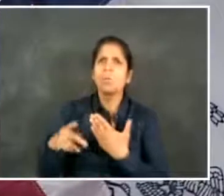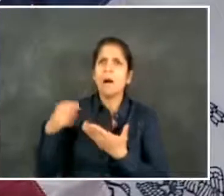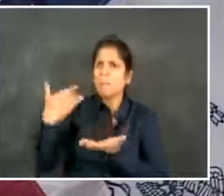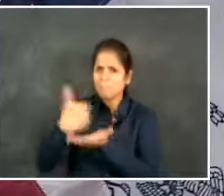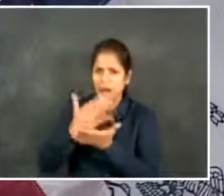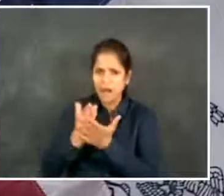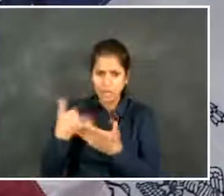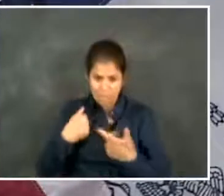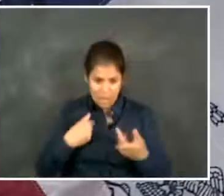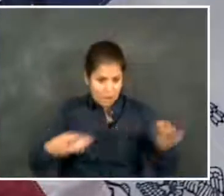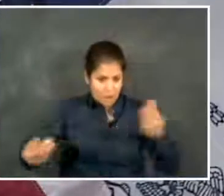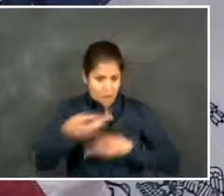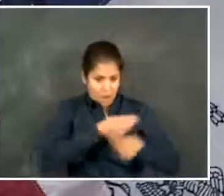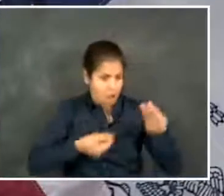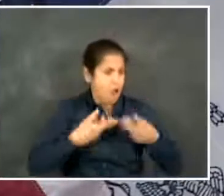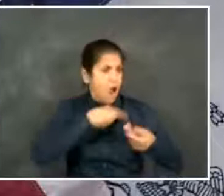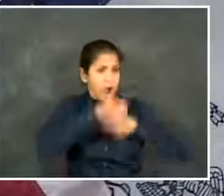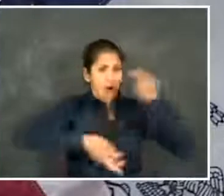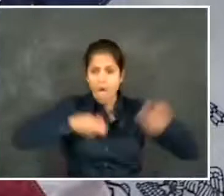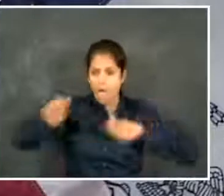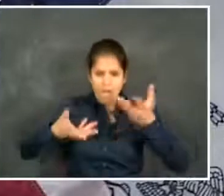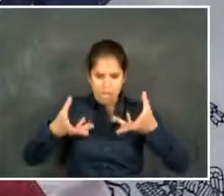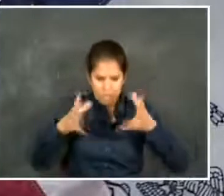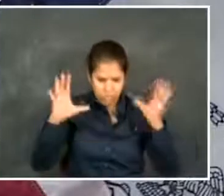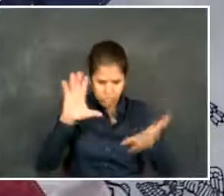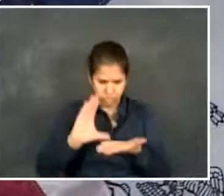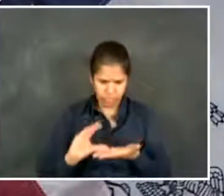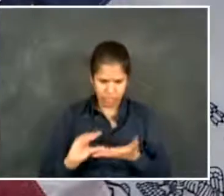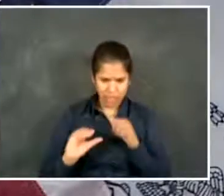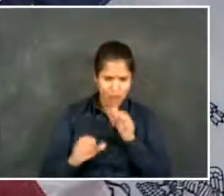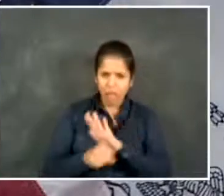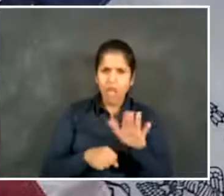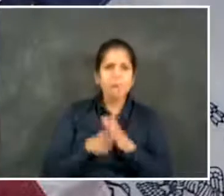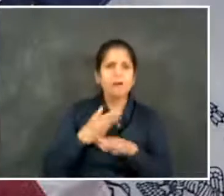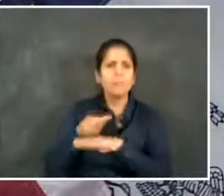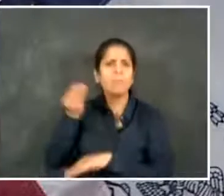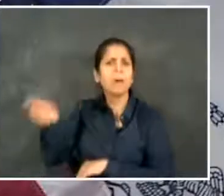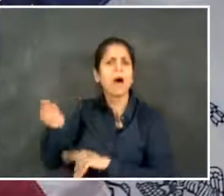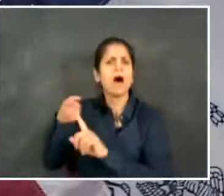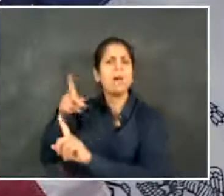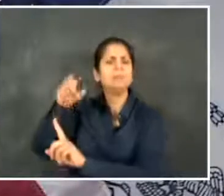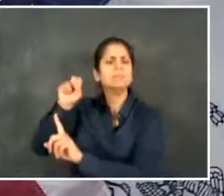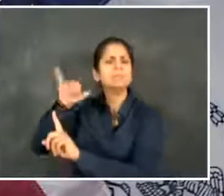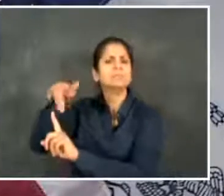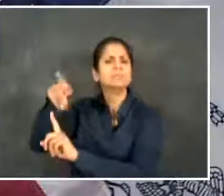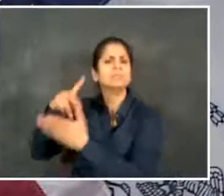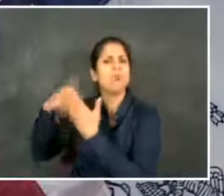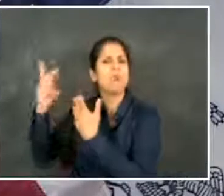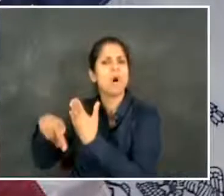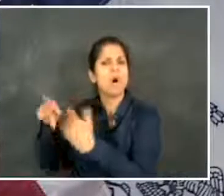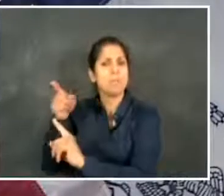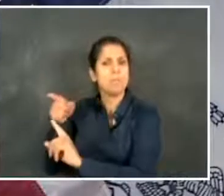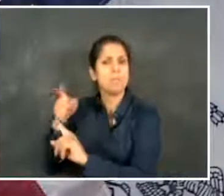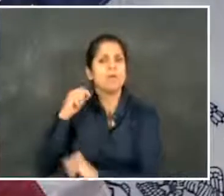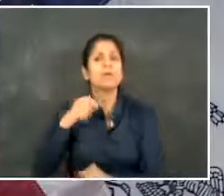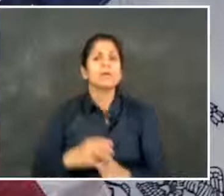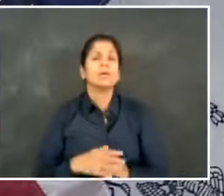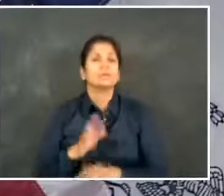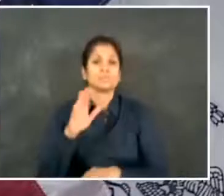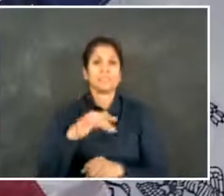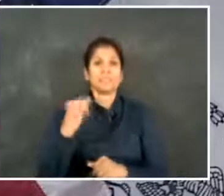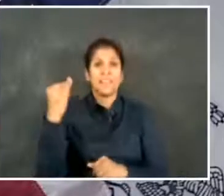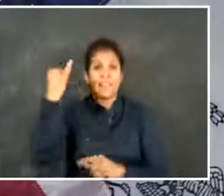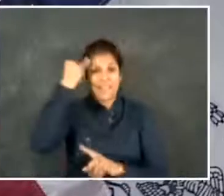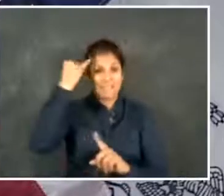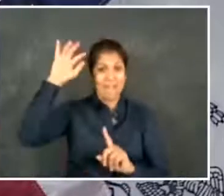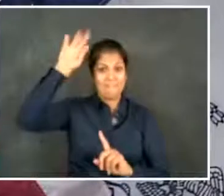if it's not fair to New York City, if the stimulus does not make New York City whole, then you're talking about really big cuts coming